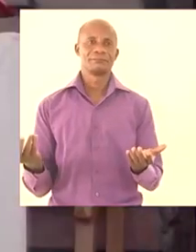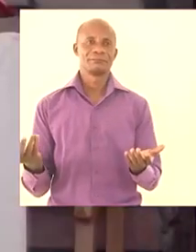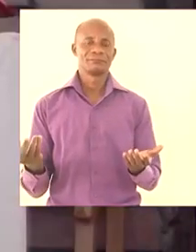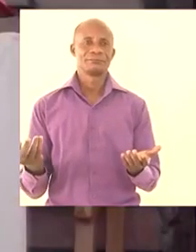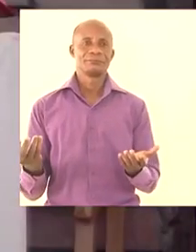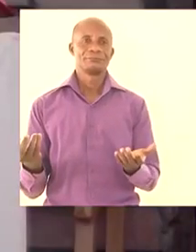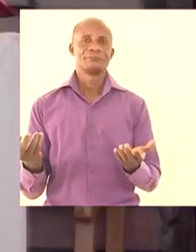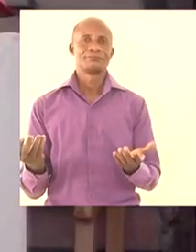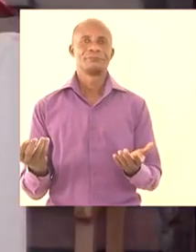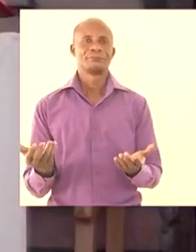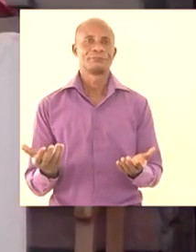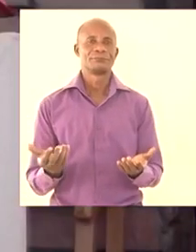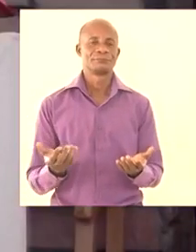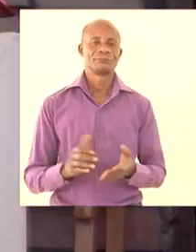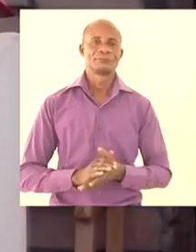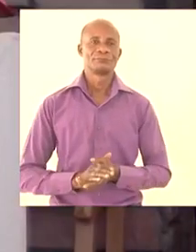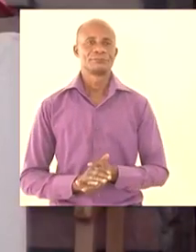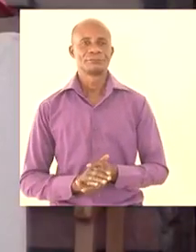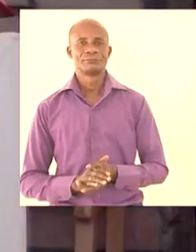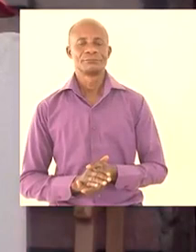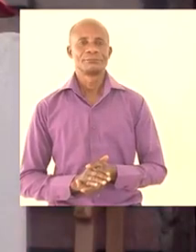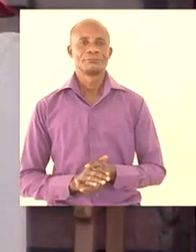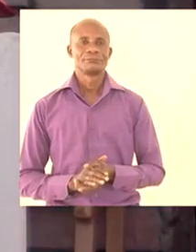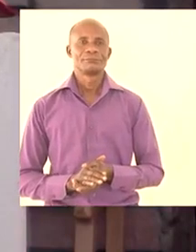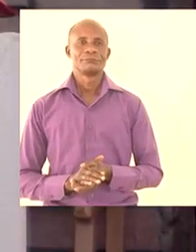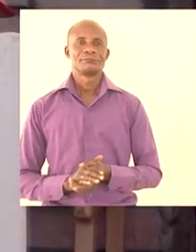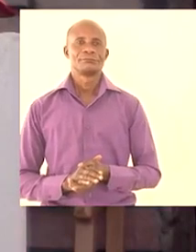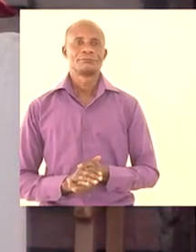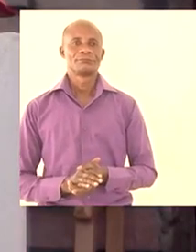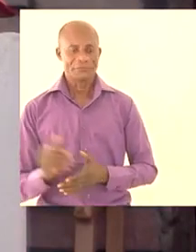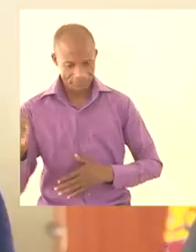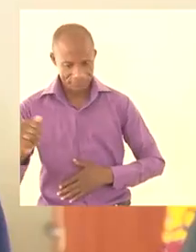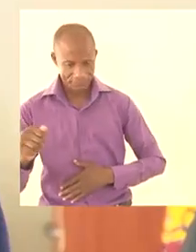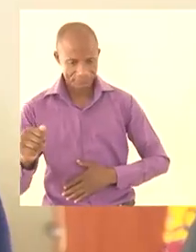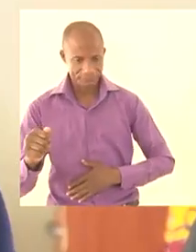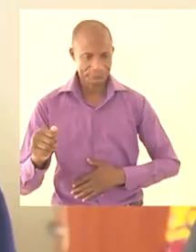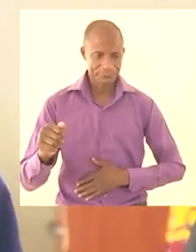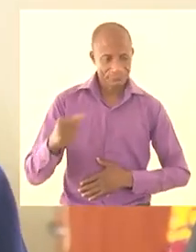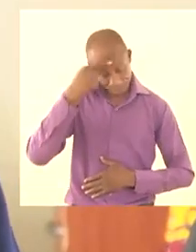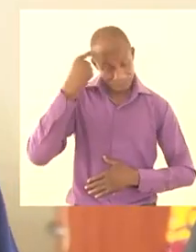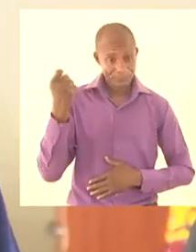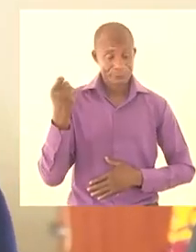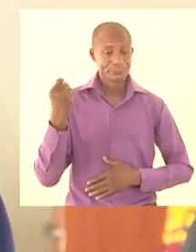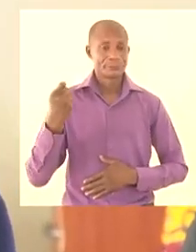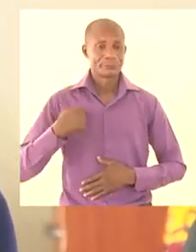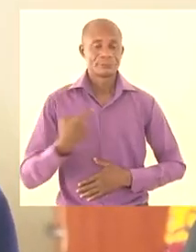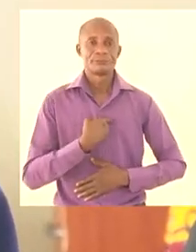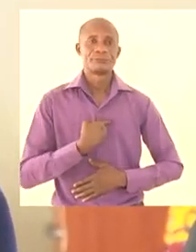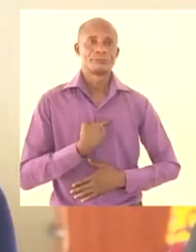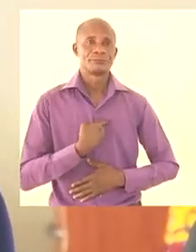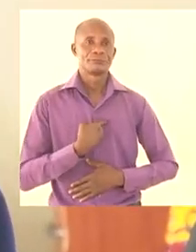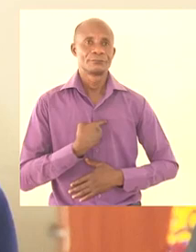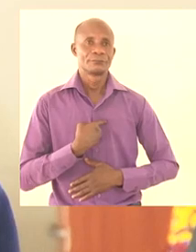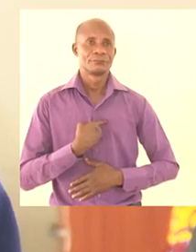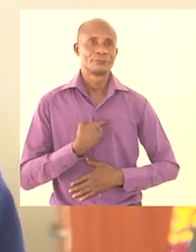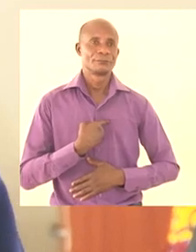Modern Christianity in Nigeria can get you angry. It gets me angry, Father. It gets me angry. Because we've